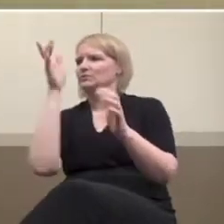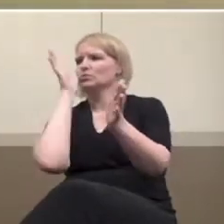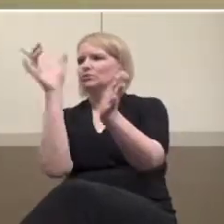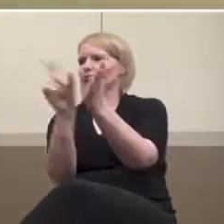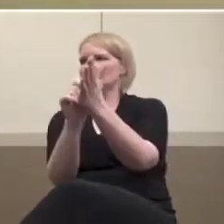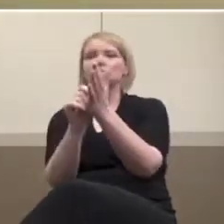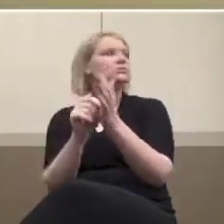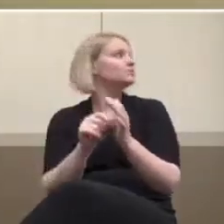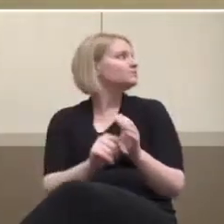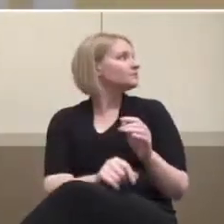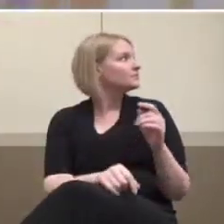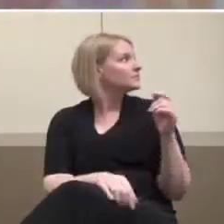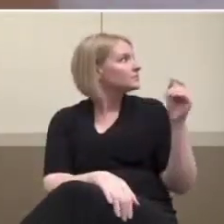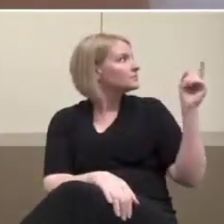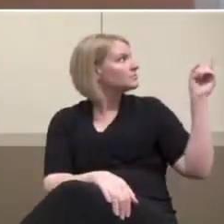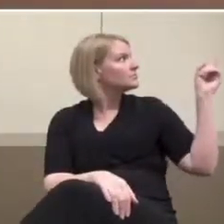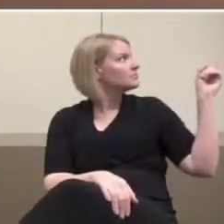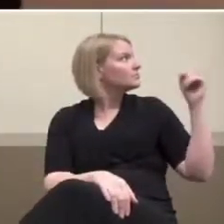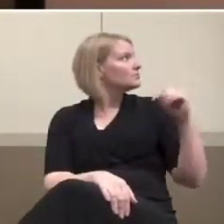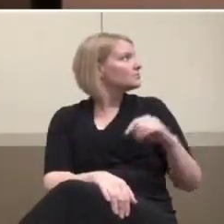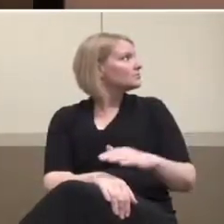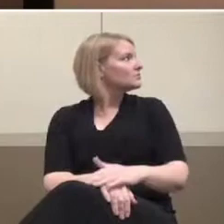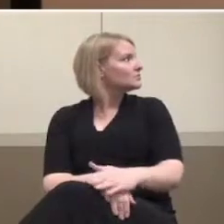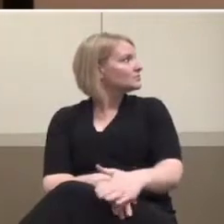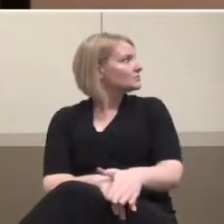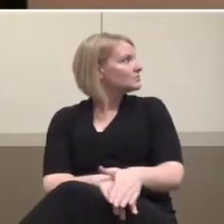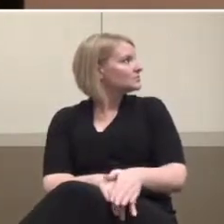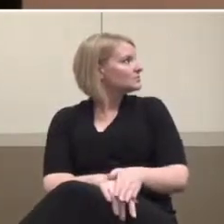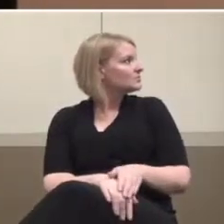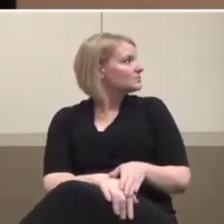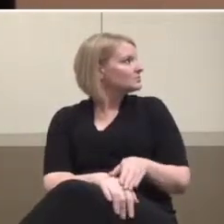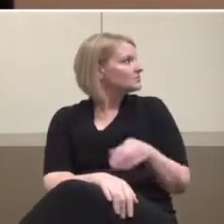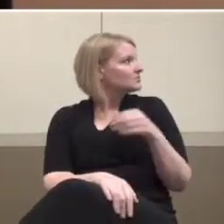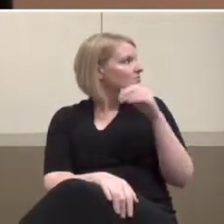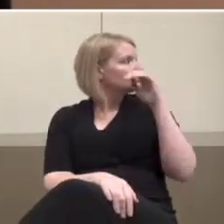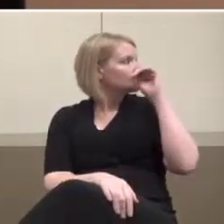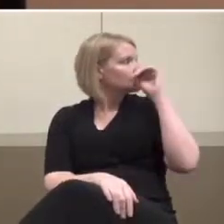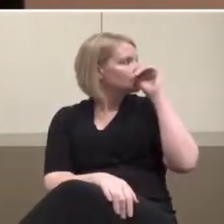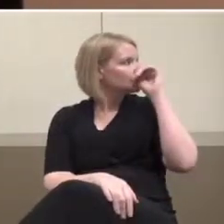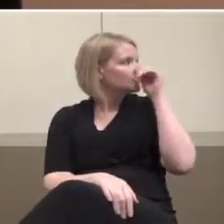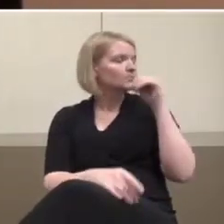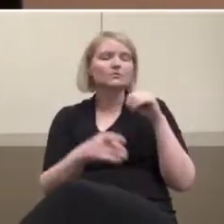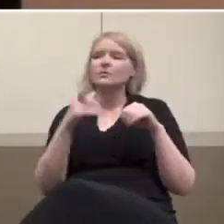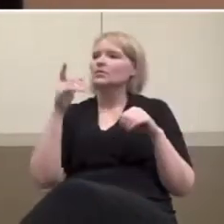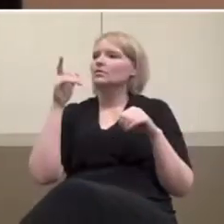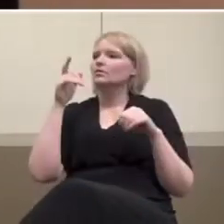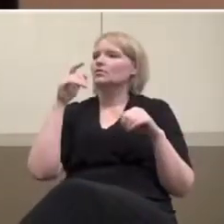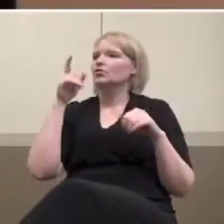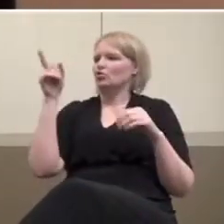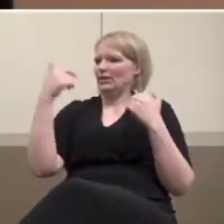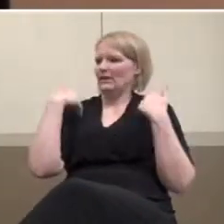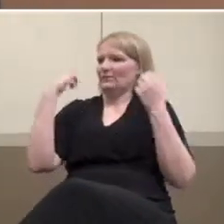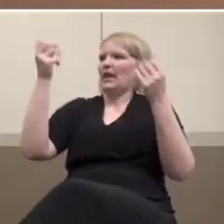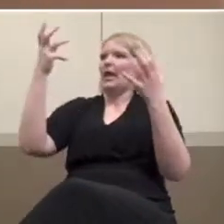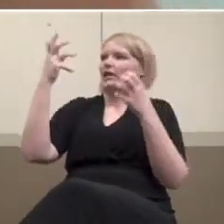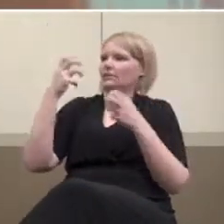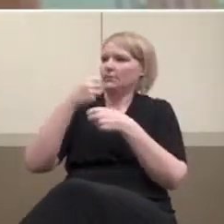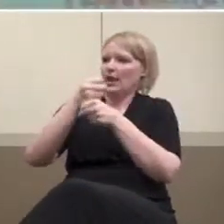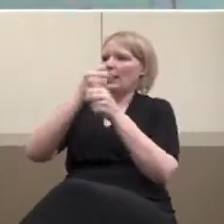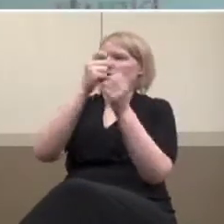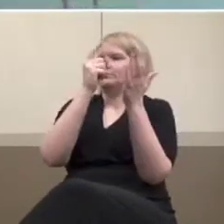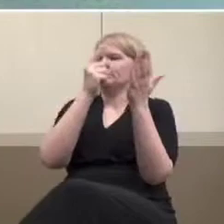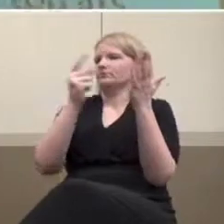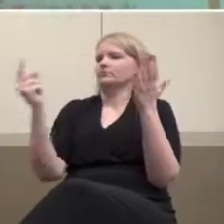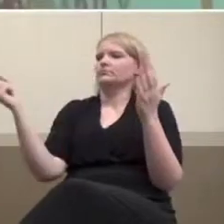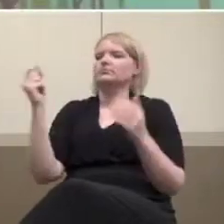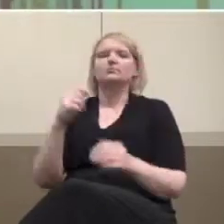do something permanently stupid just because you are temporarily upset. But she has a whole bunch of different posters that you can print out, or even